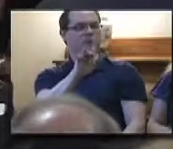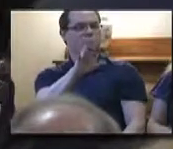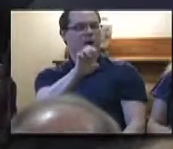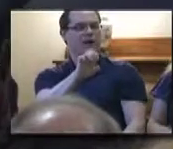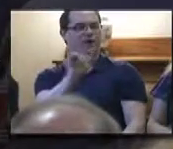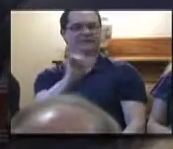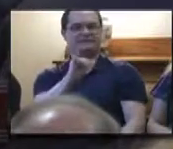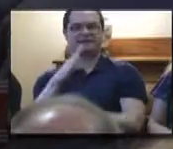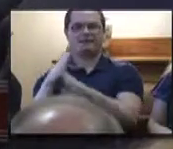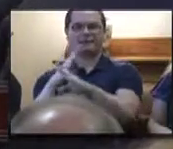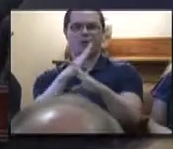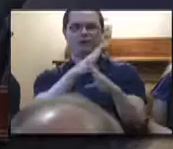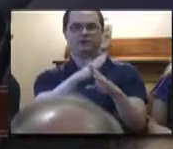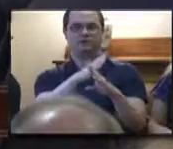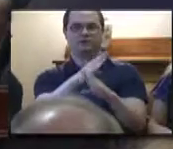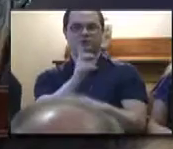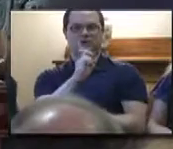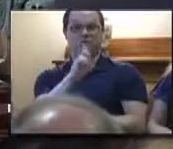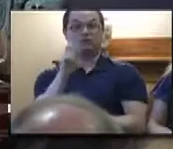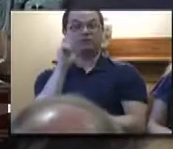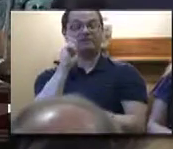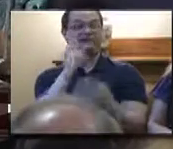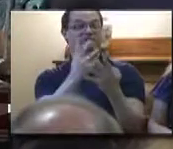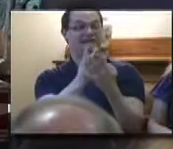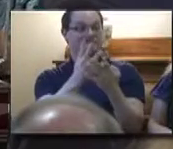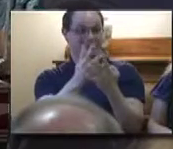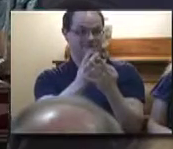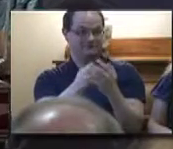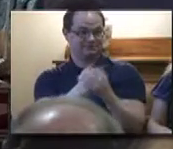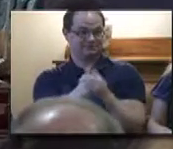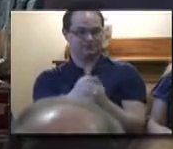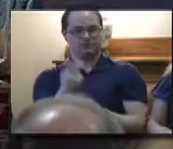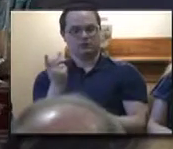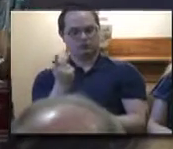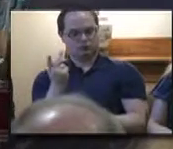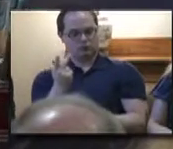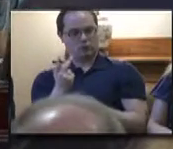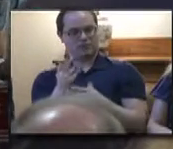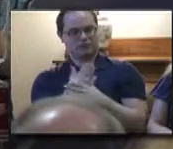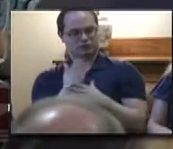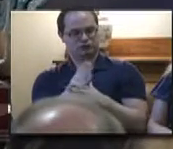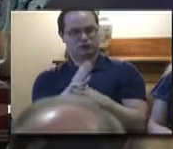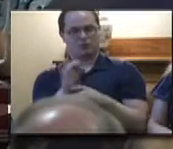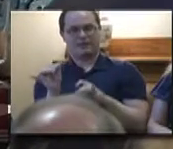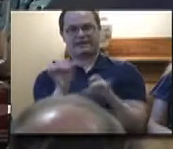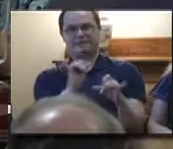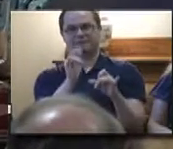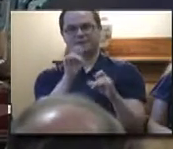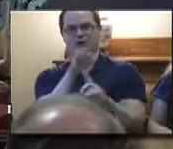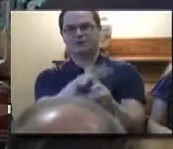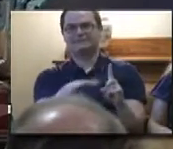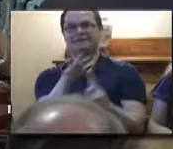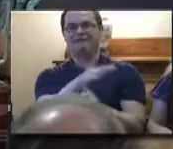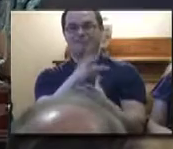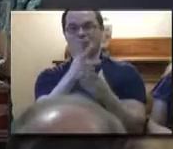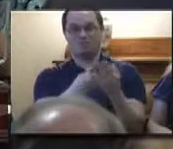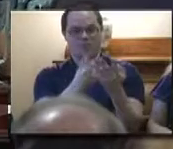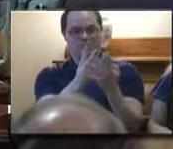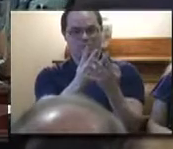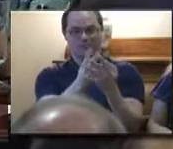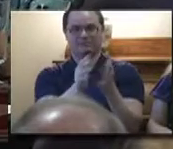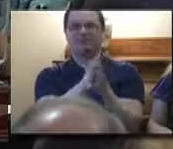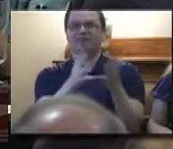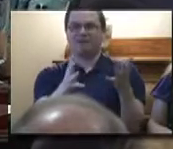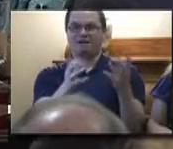barriers for the deaf inmate. So Jesse and I both share a similar setting. We're both in prison a lot,